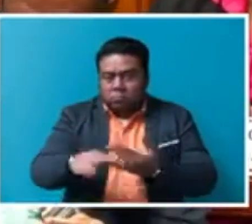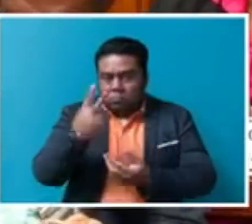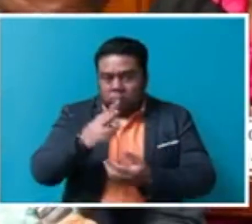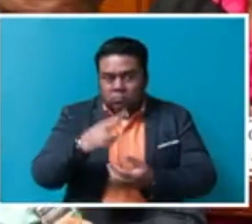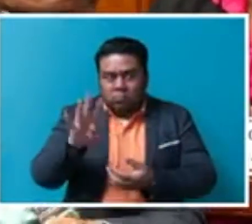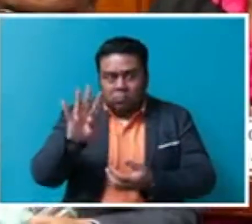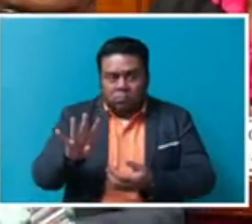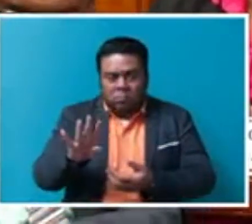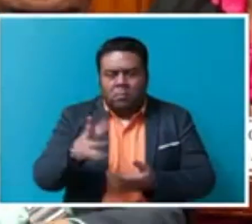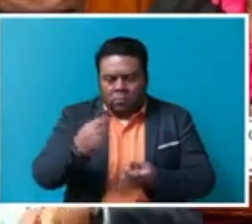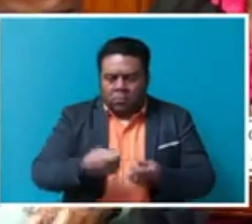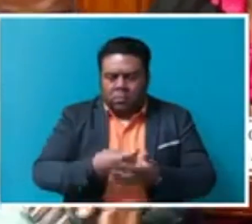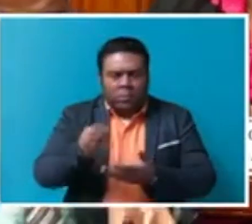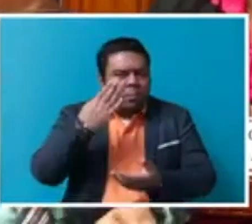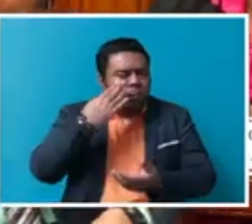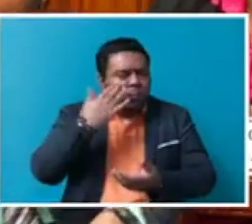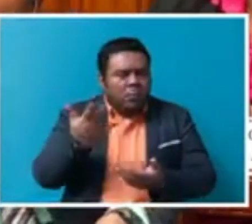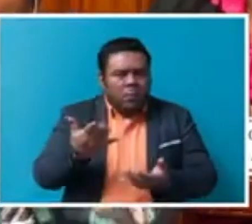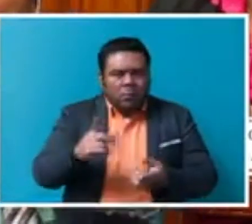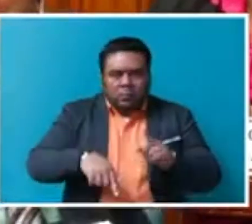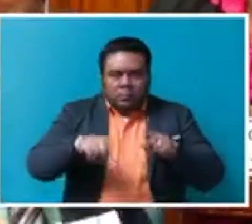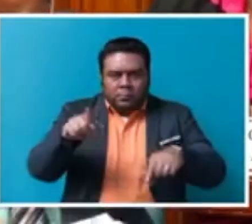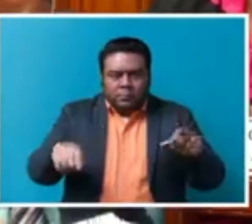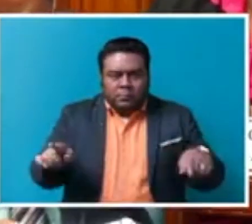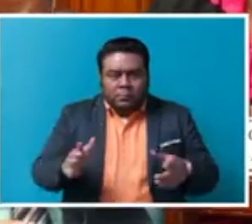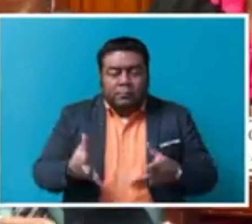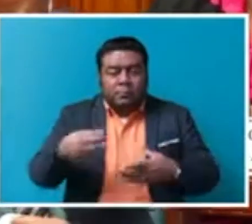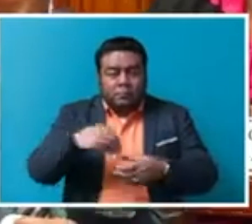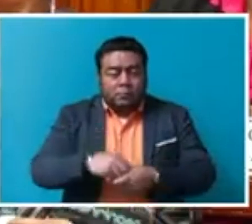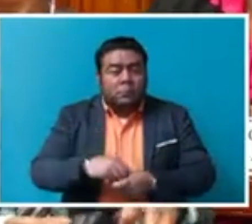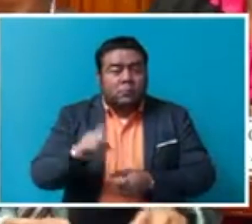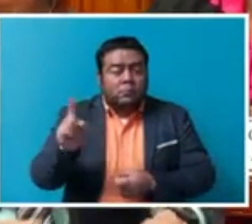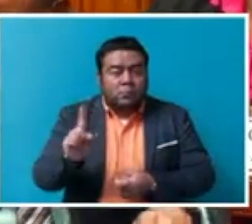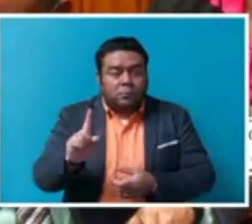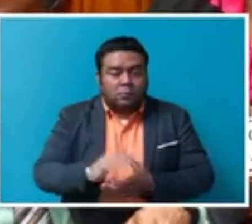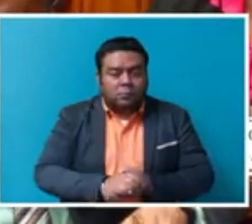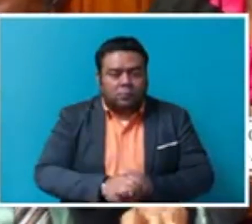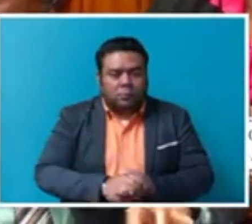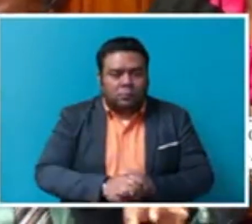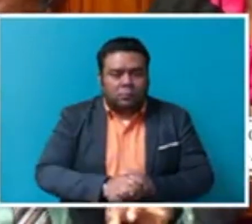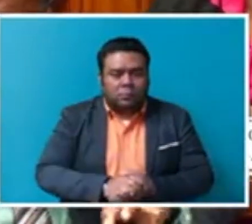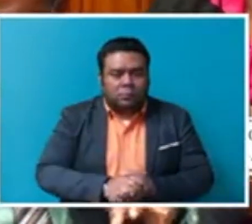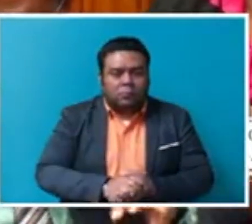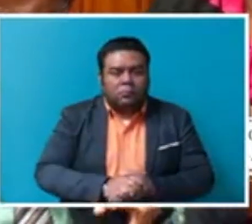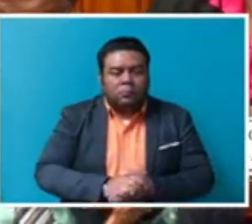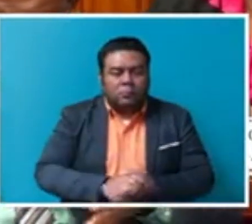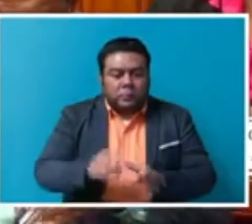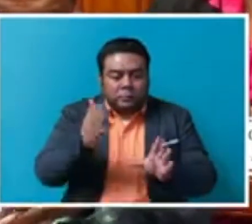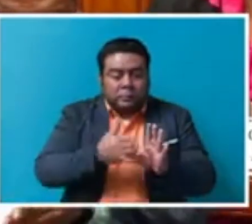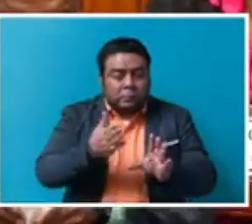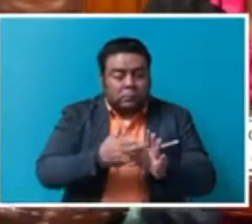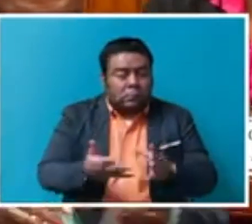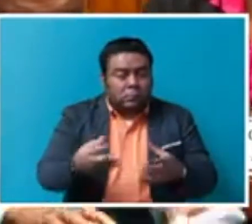delivering coordinated awareness campaigns across various platforms, including billboard advertisements, media advertisements, Radio